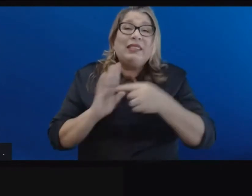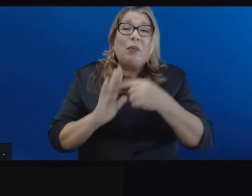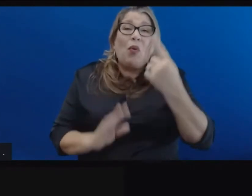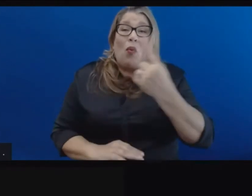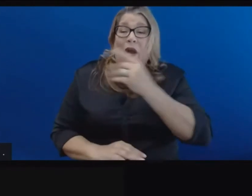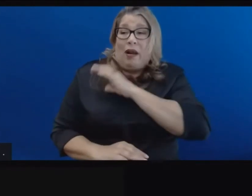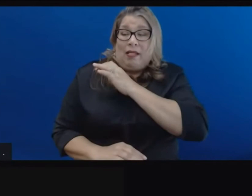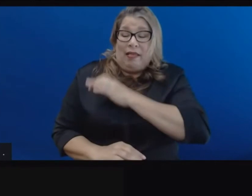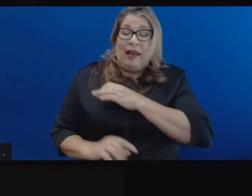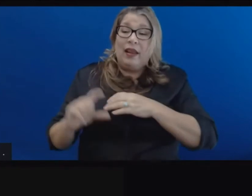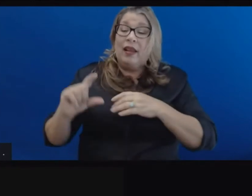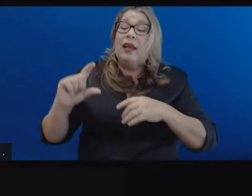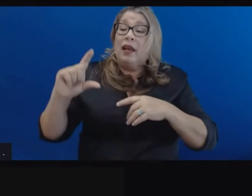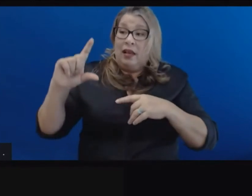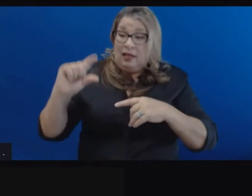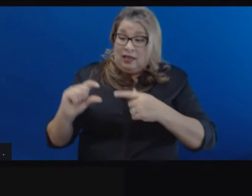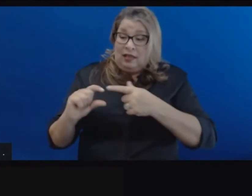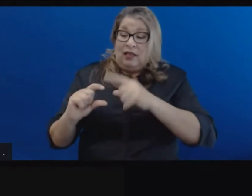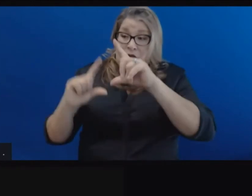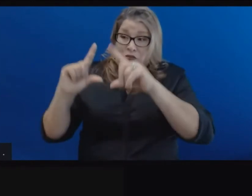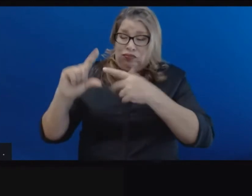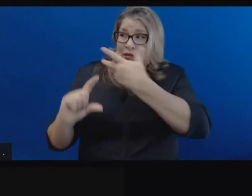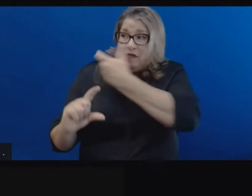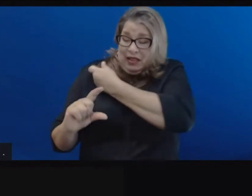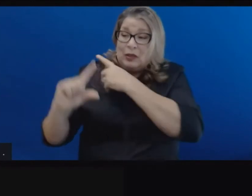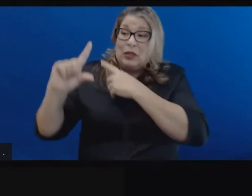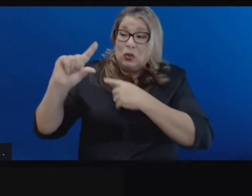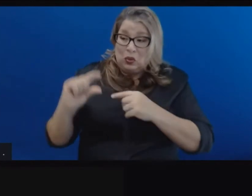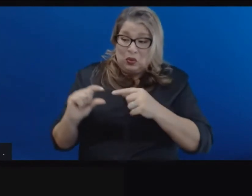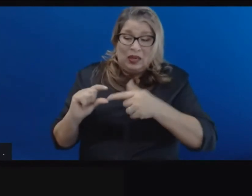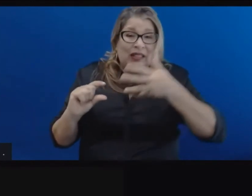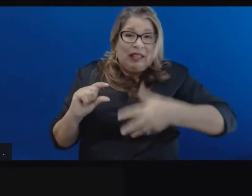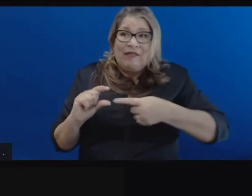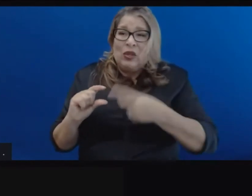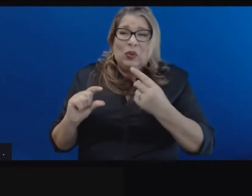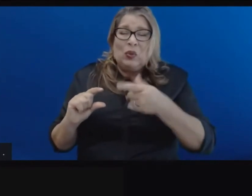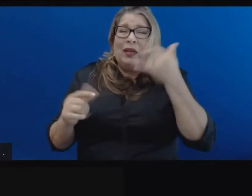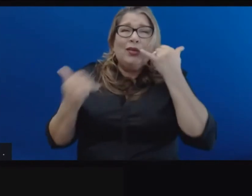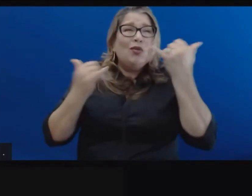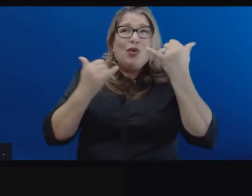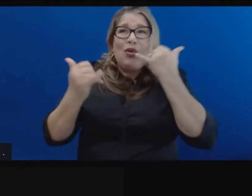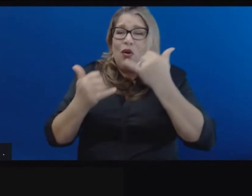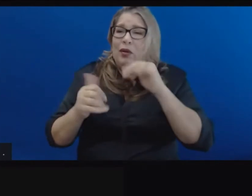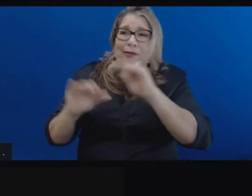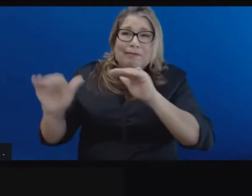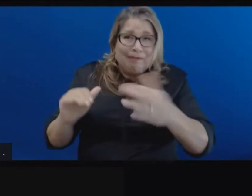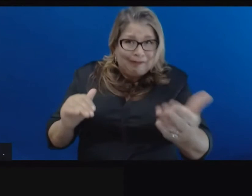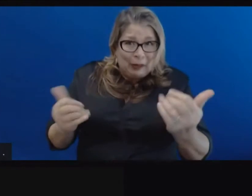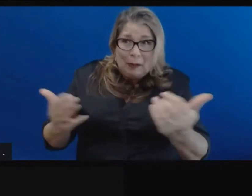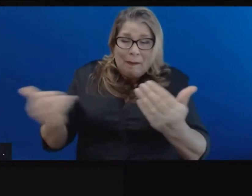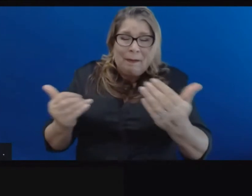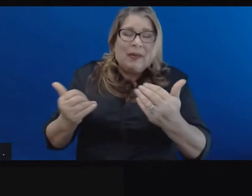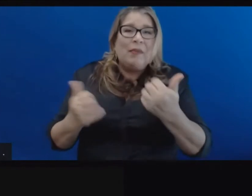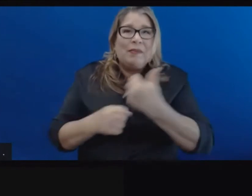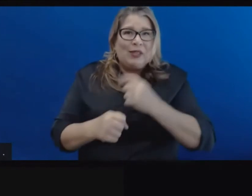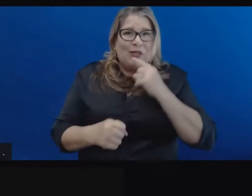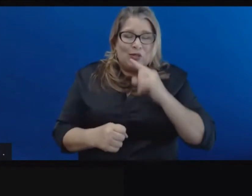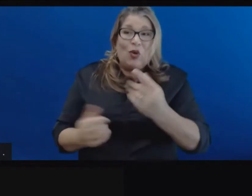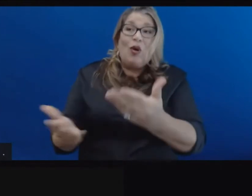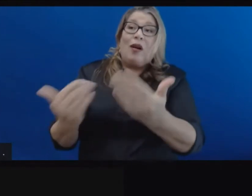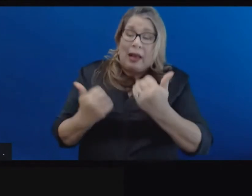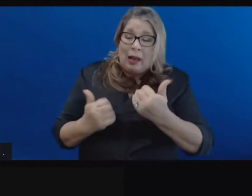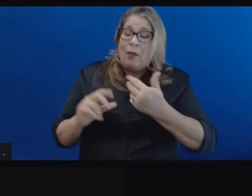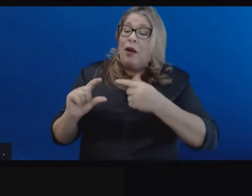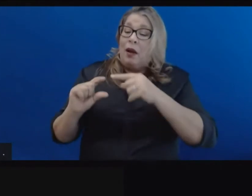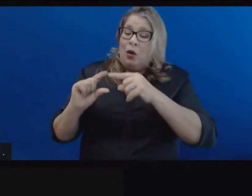wait vaccine. And those are exactly the kind of efforts that we want to see so that no vaccine goes to waste, that we get California